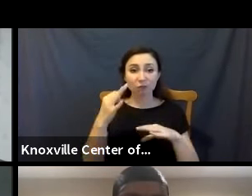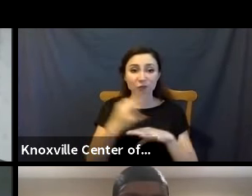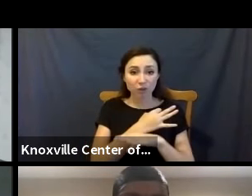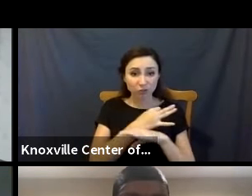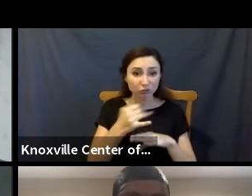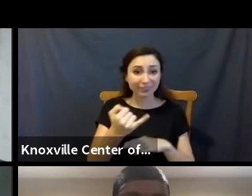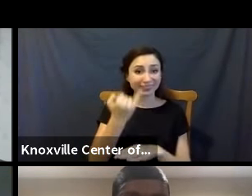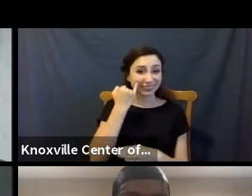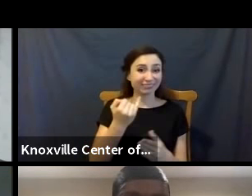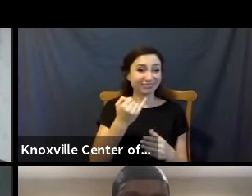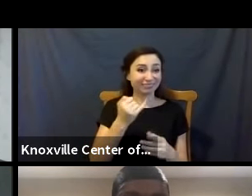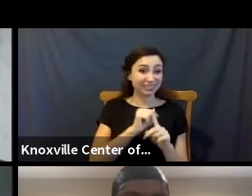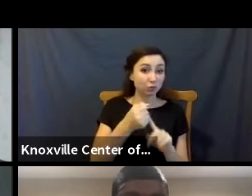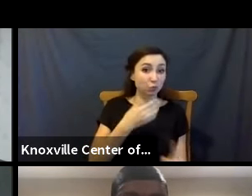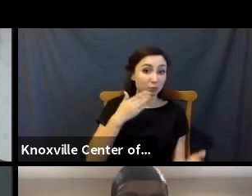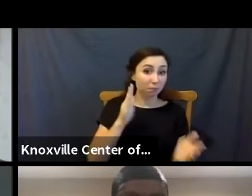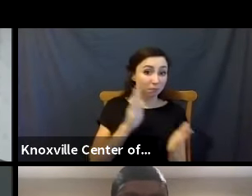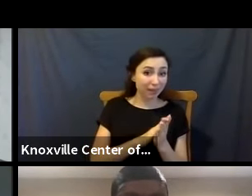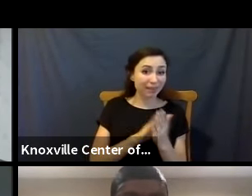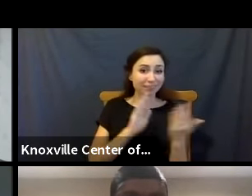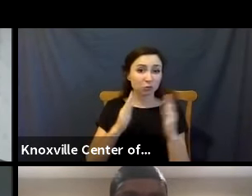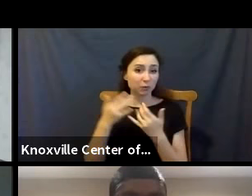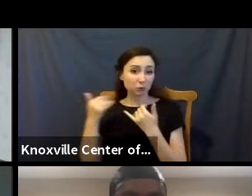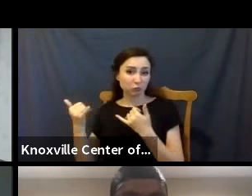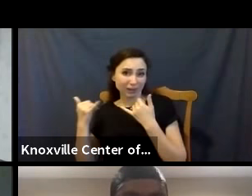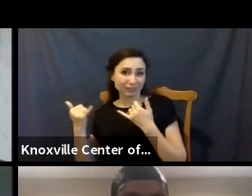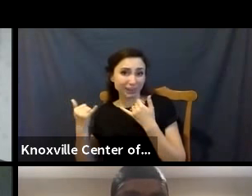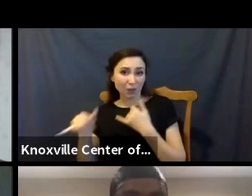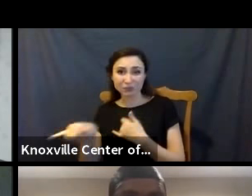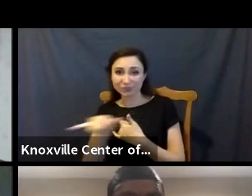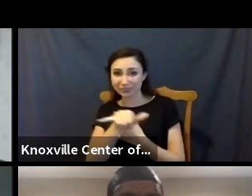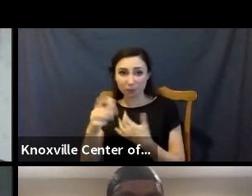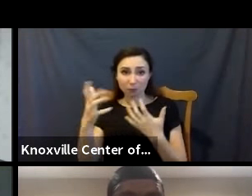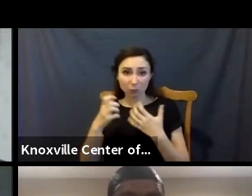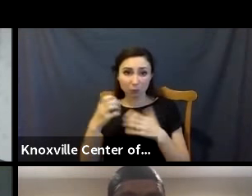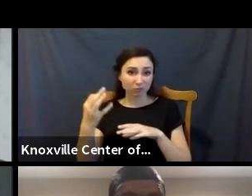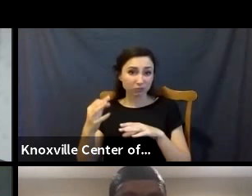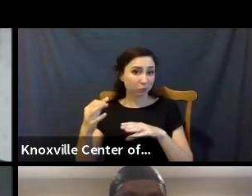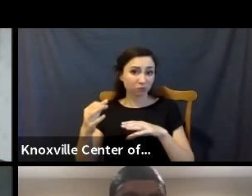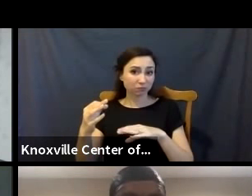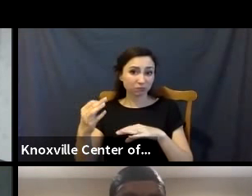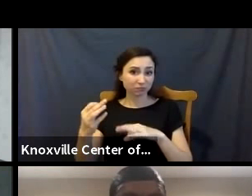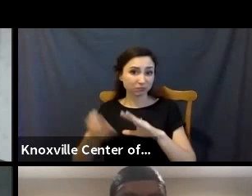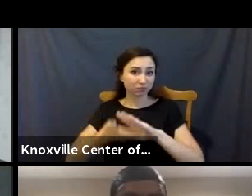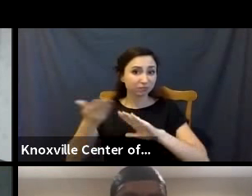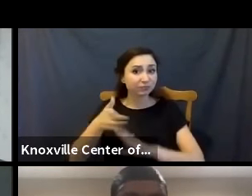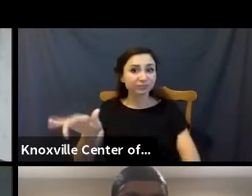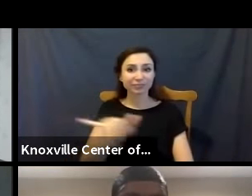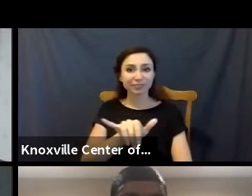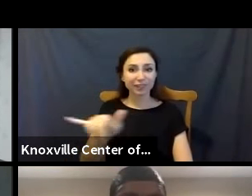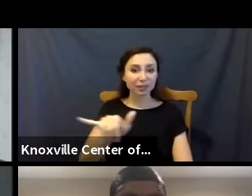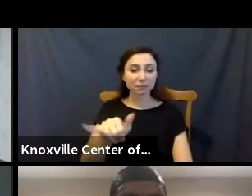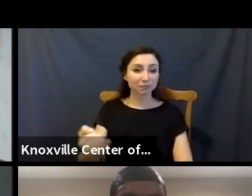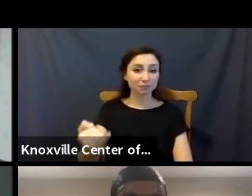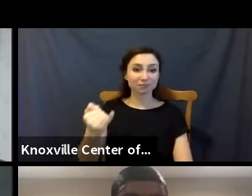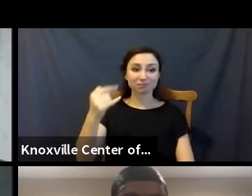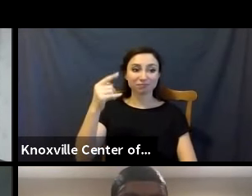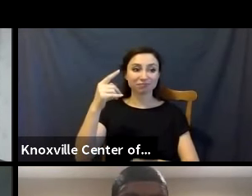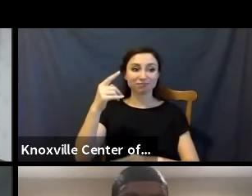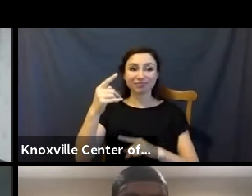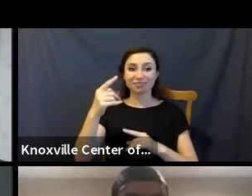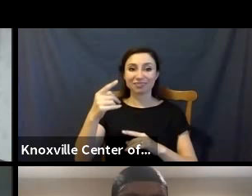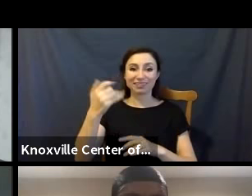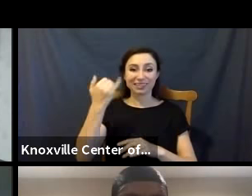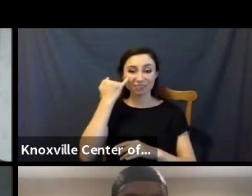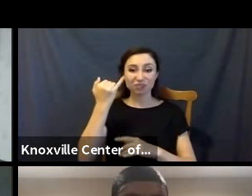bad as it is right now. Because you can't, if you unwind something, rewinding it back up is difficult